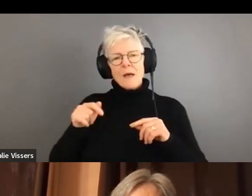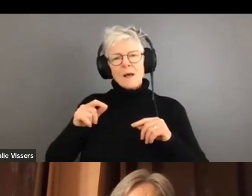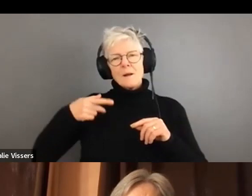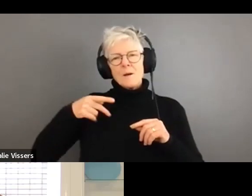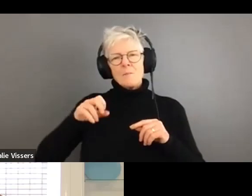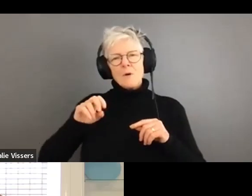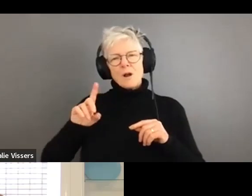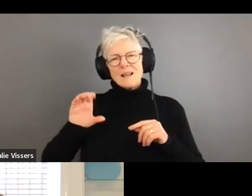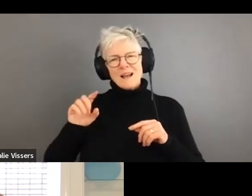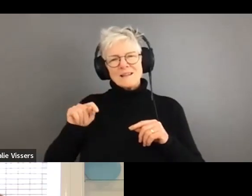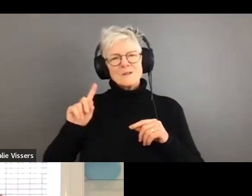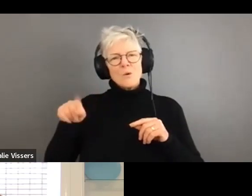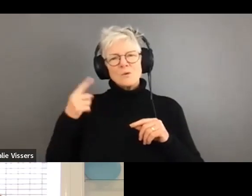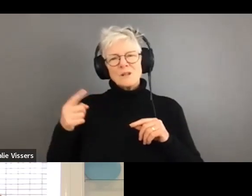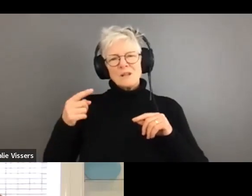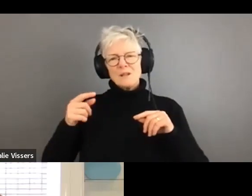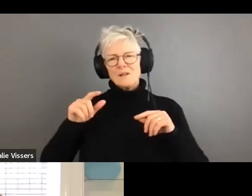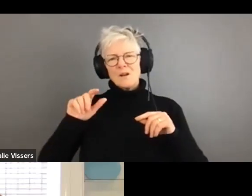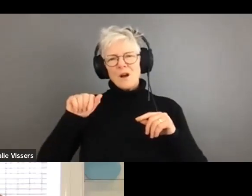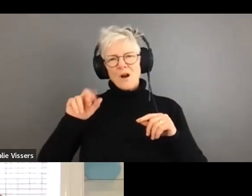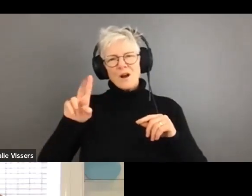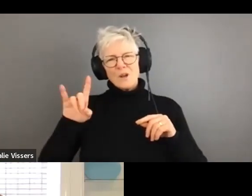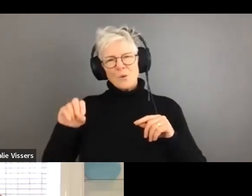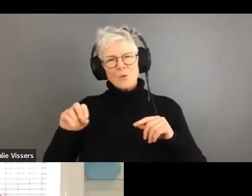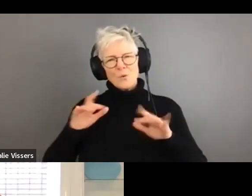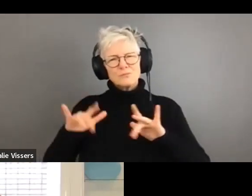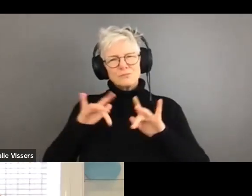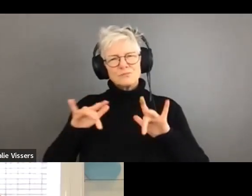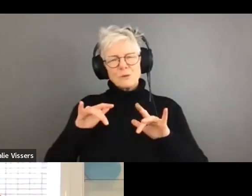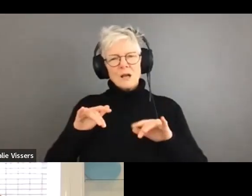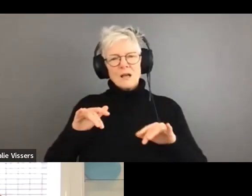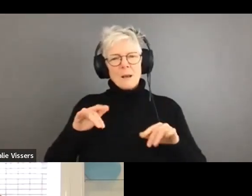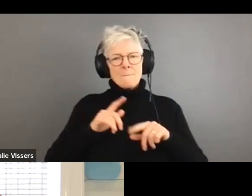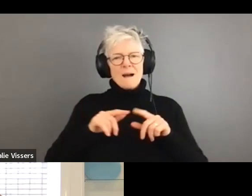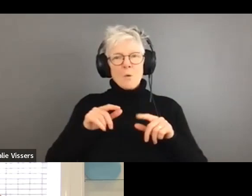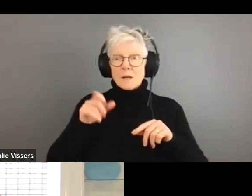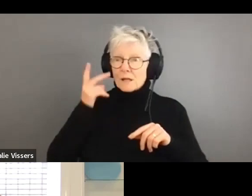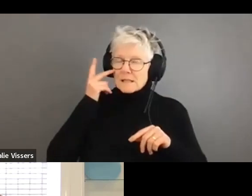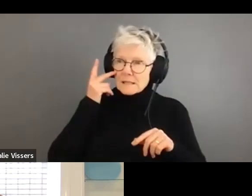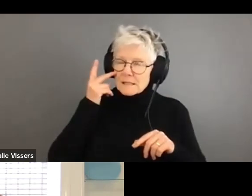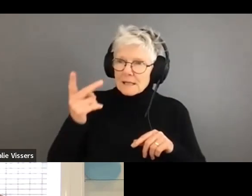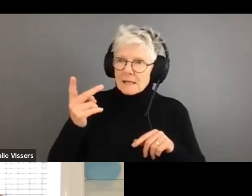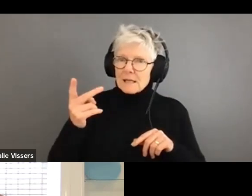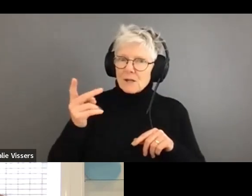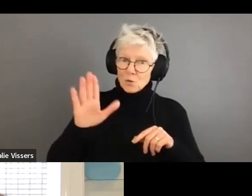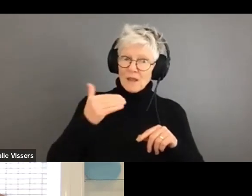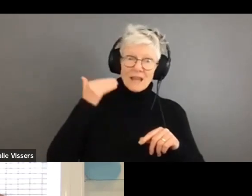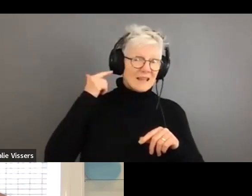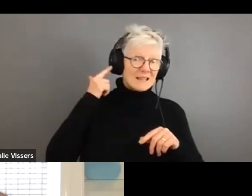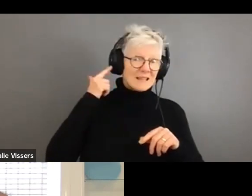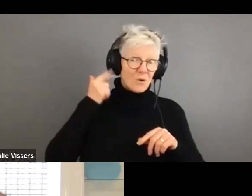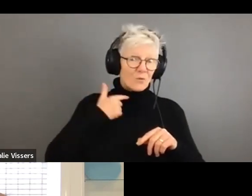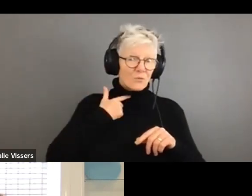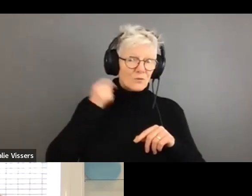only going to be audio, right? If people sound different when they can see each other, or is it